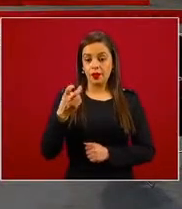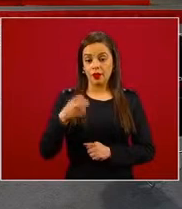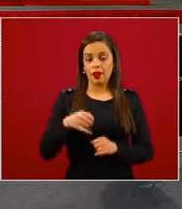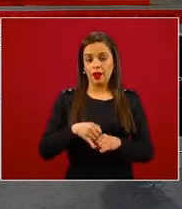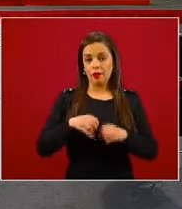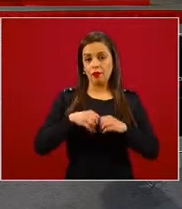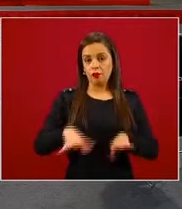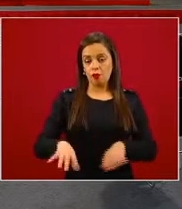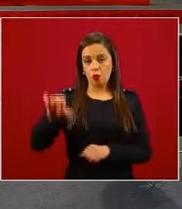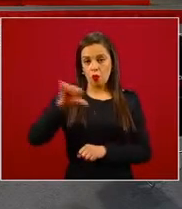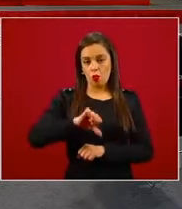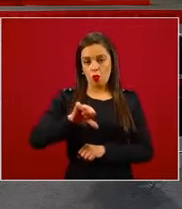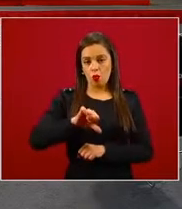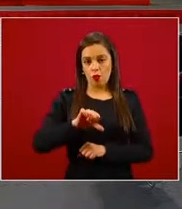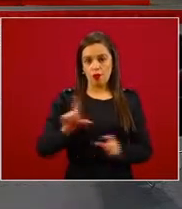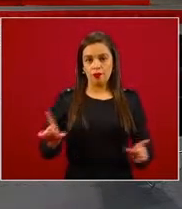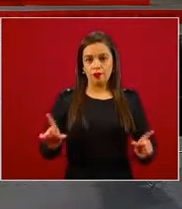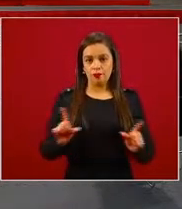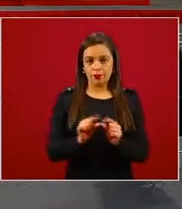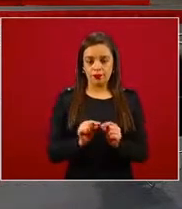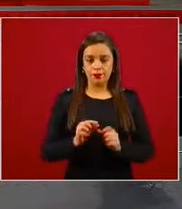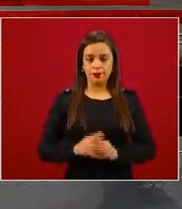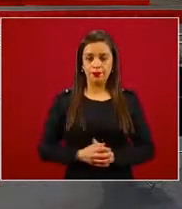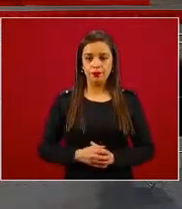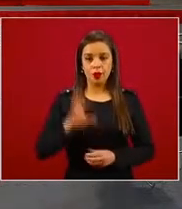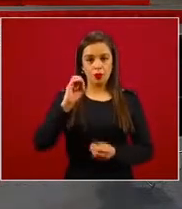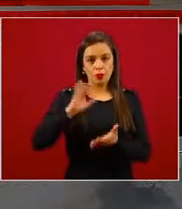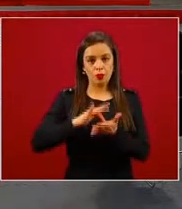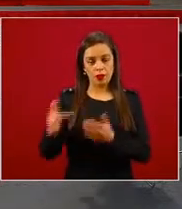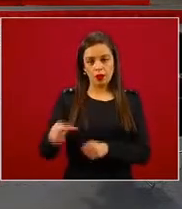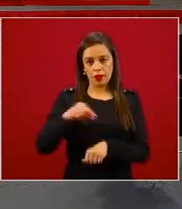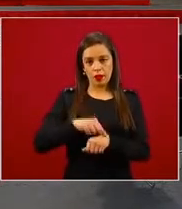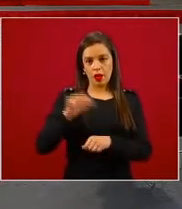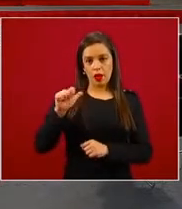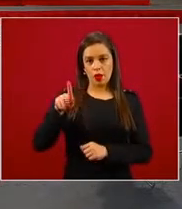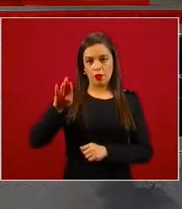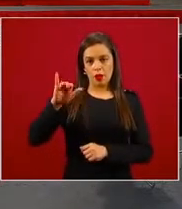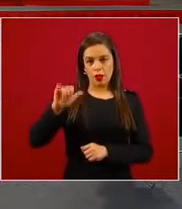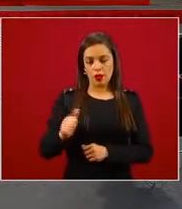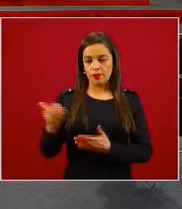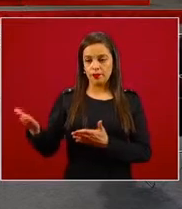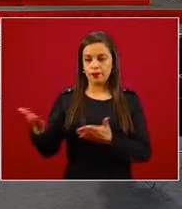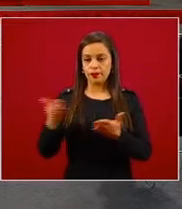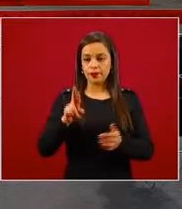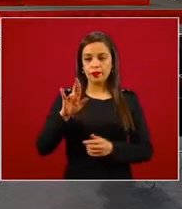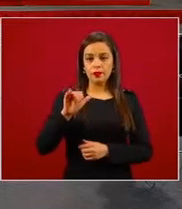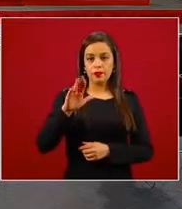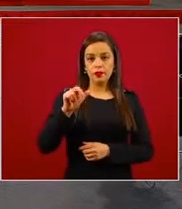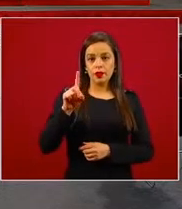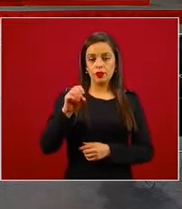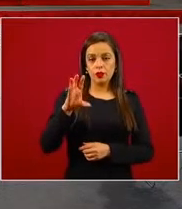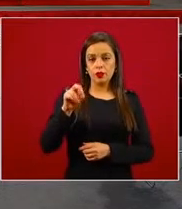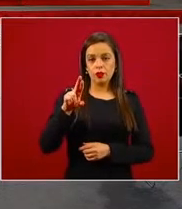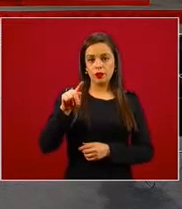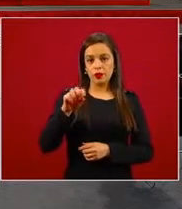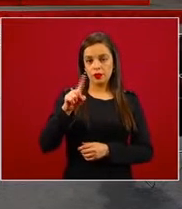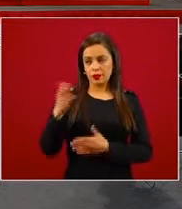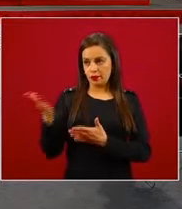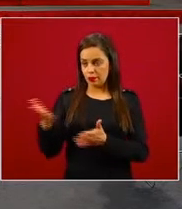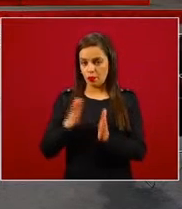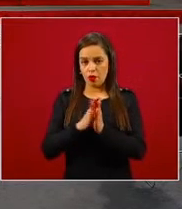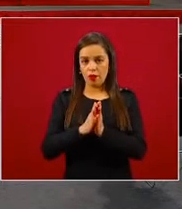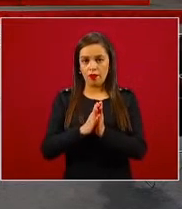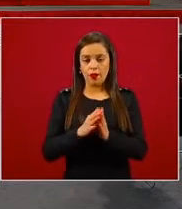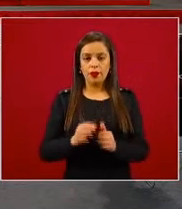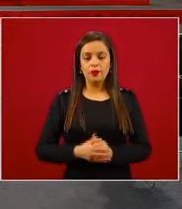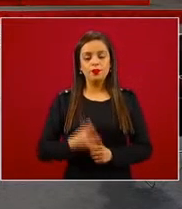need of this technology. Muchas gracias, doctora Lumía. Doctor Ricardo Thank you, Cortés, Doctora Lumía. Doctor Director Nacional de Cortés, Salud, por favor.